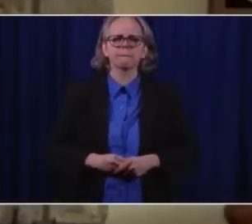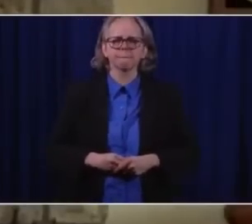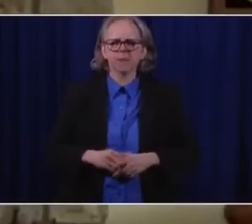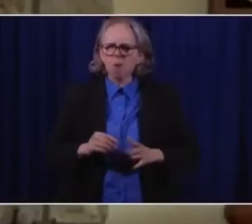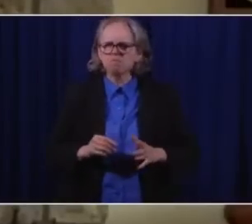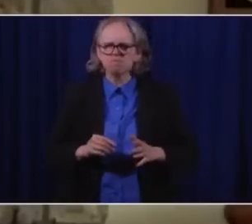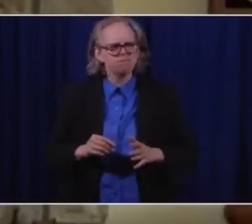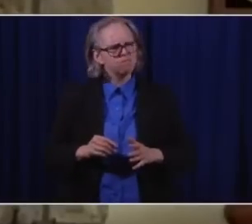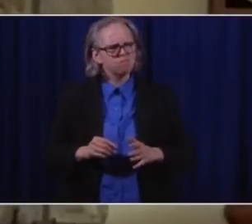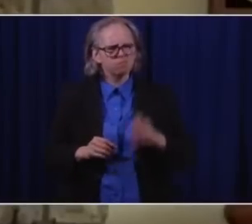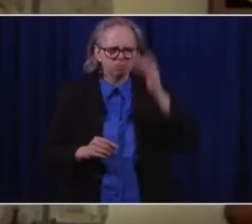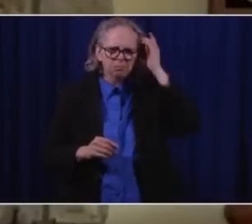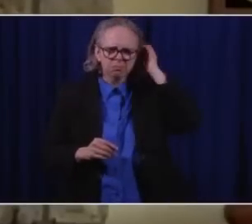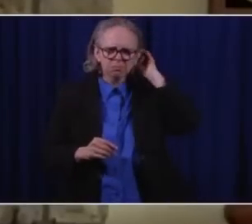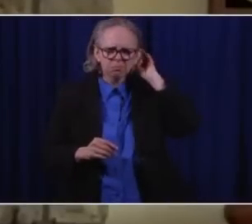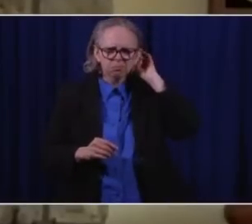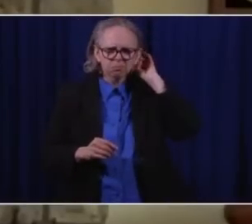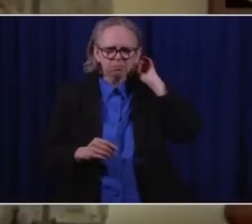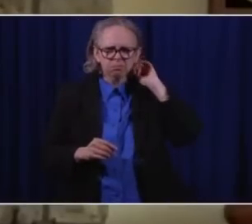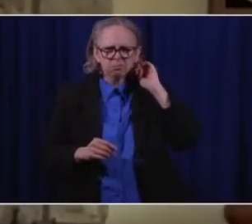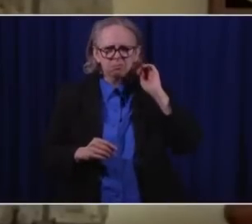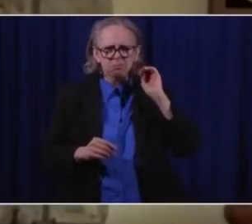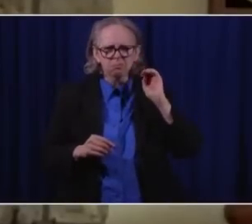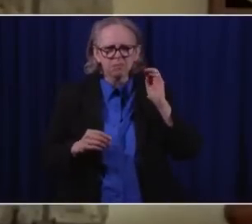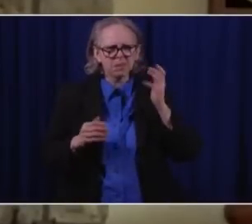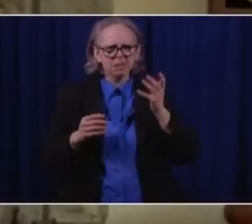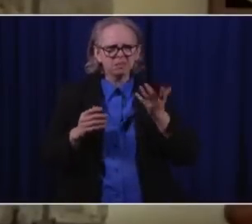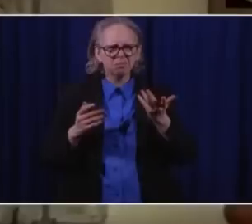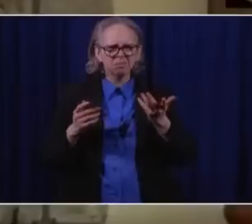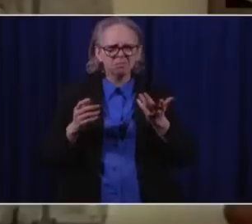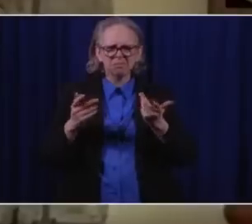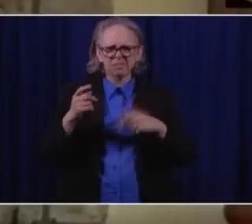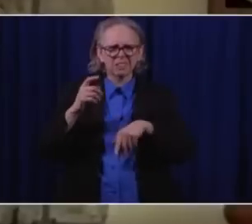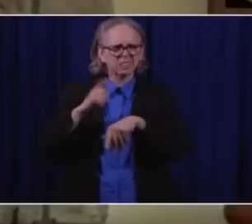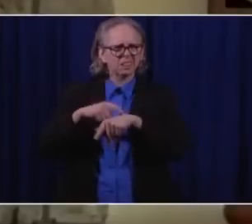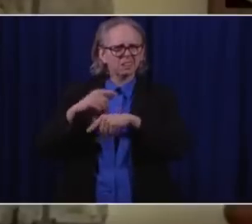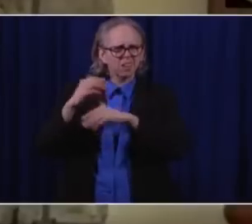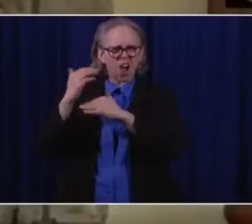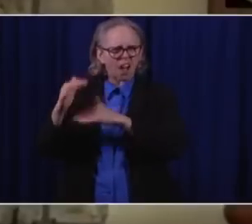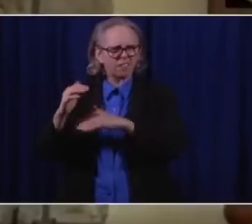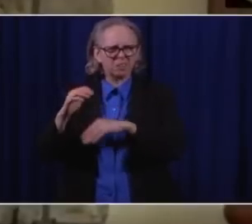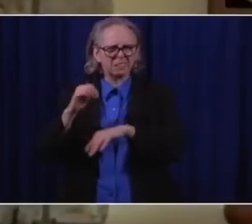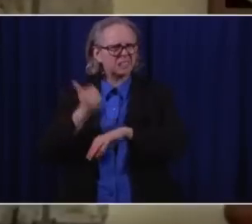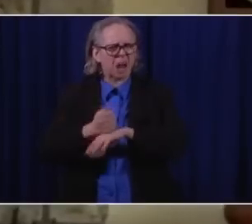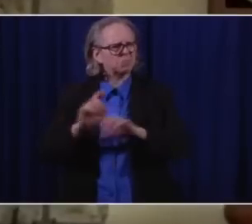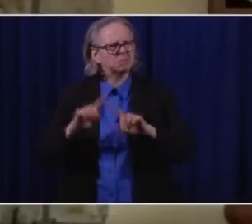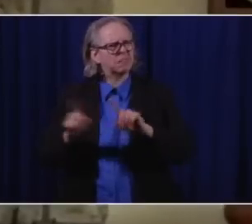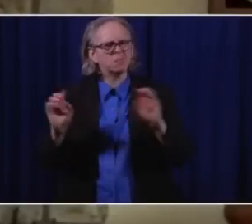Yeah, I mean, there's nothing, we have not put anything in that order. There's nothing that